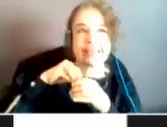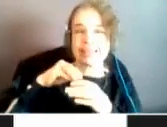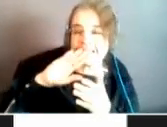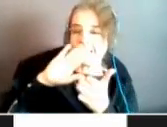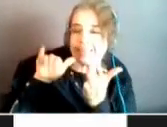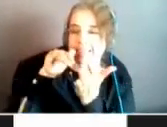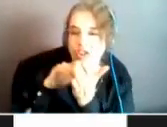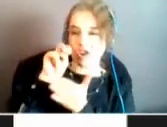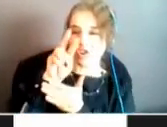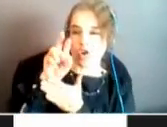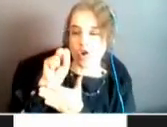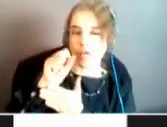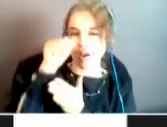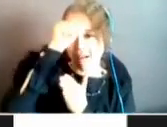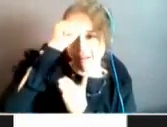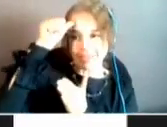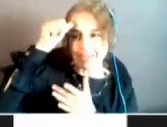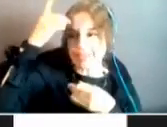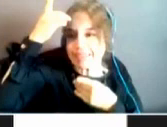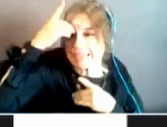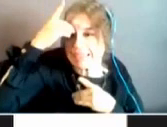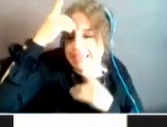system, especially Alzheimer's disease,